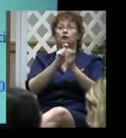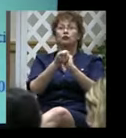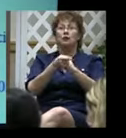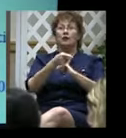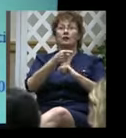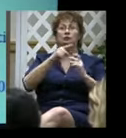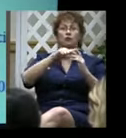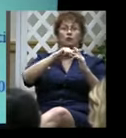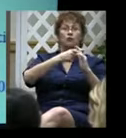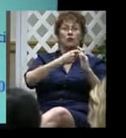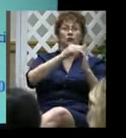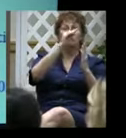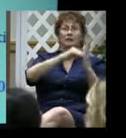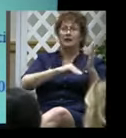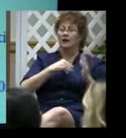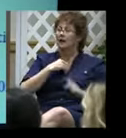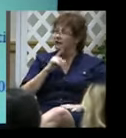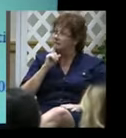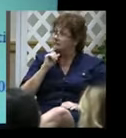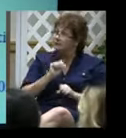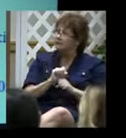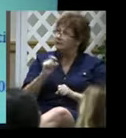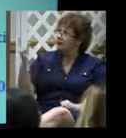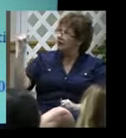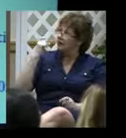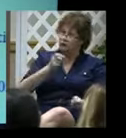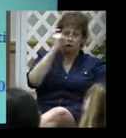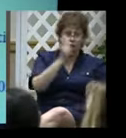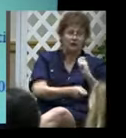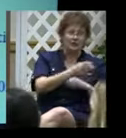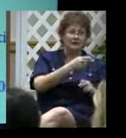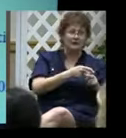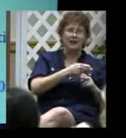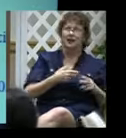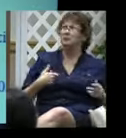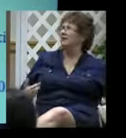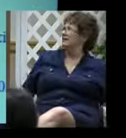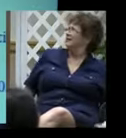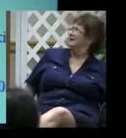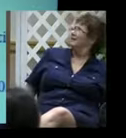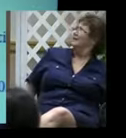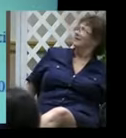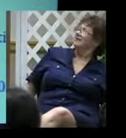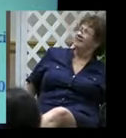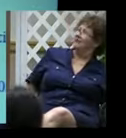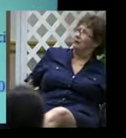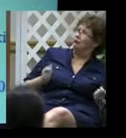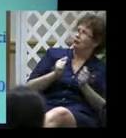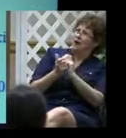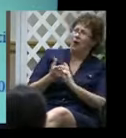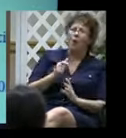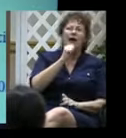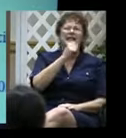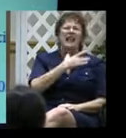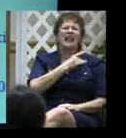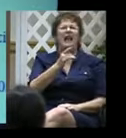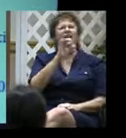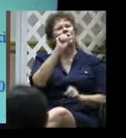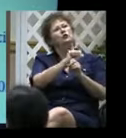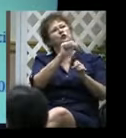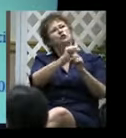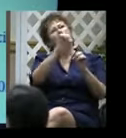be surprised that I've had requests where people ask me to change a name on a document, or even that they didn't like the job description